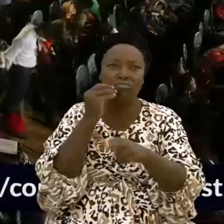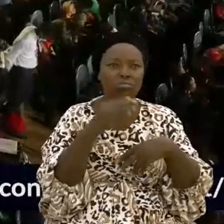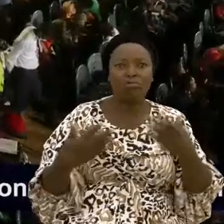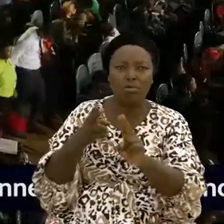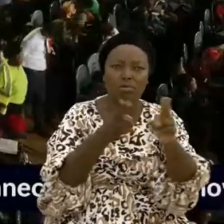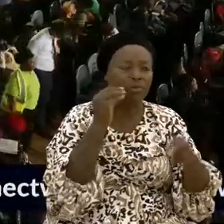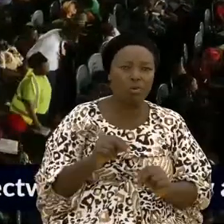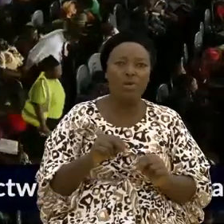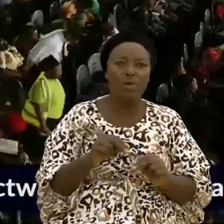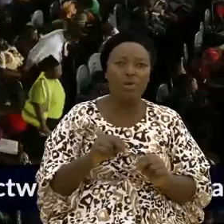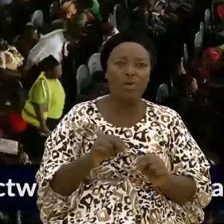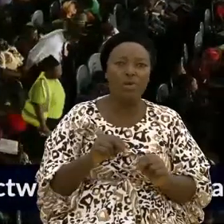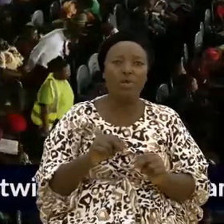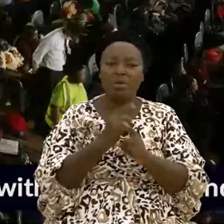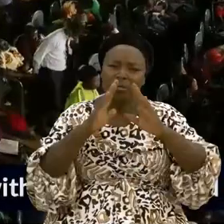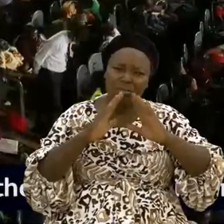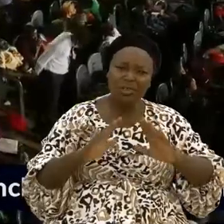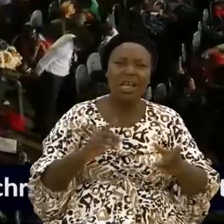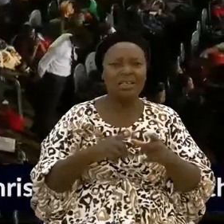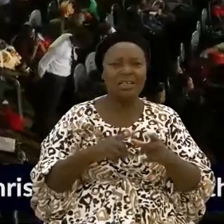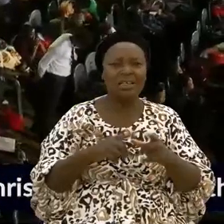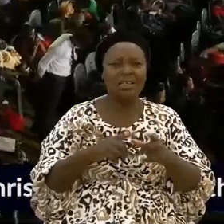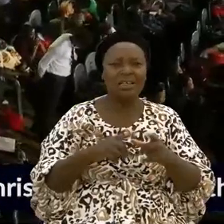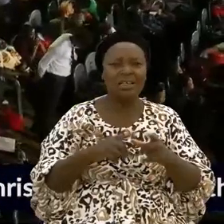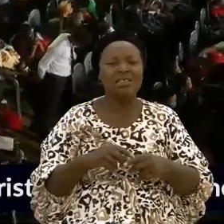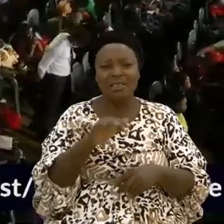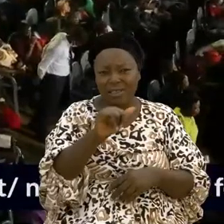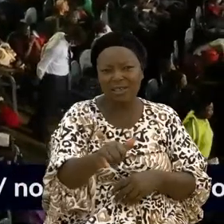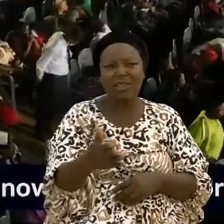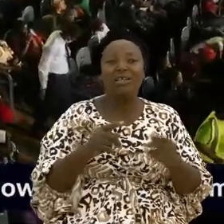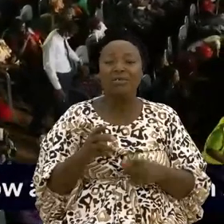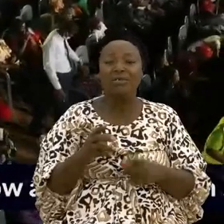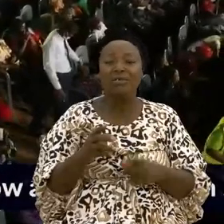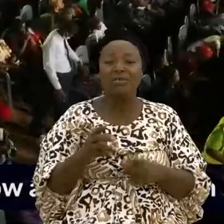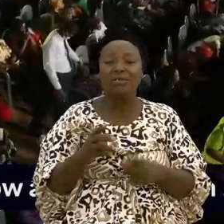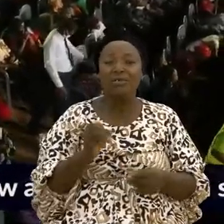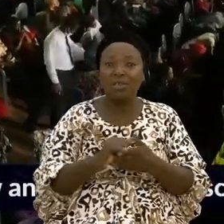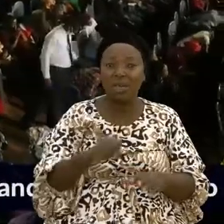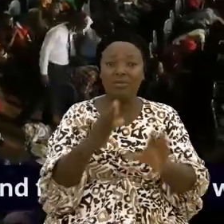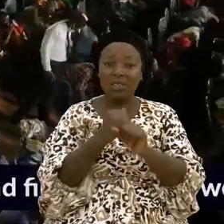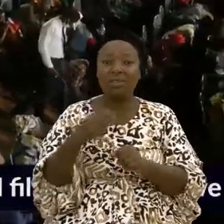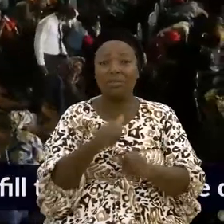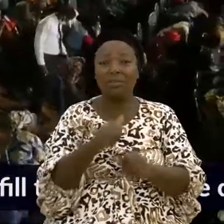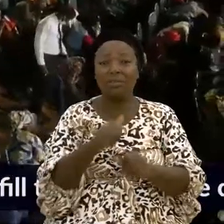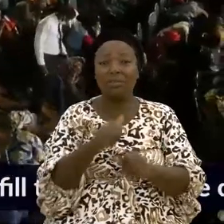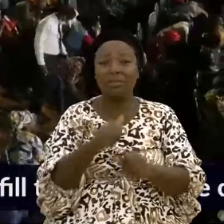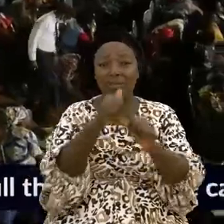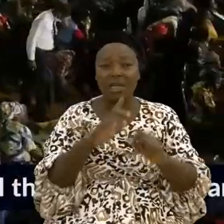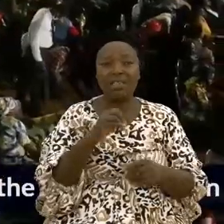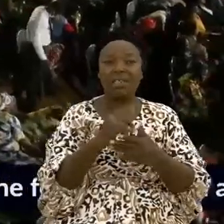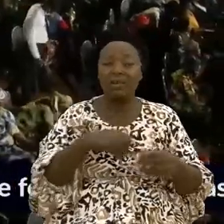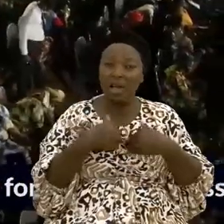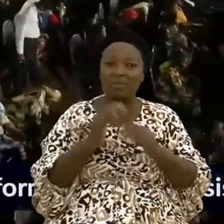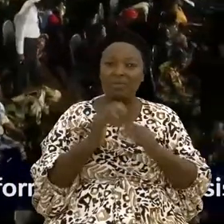keep it. And even give out to others. The blessing you will receive tonight will not just be for